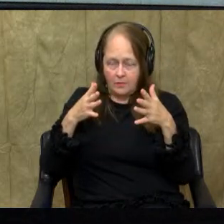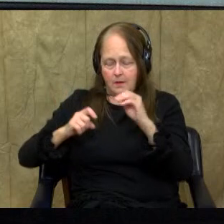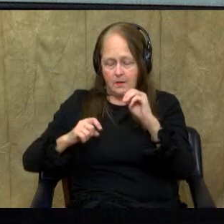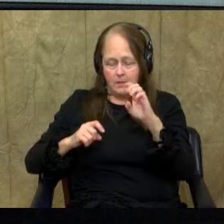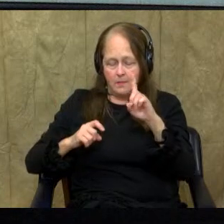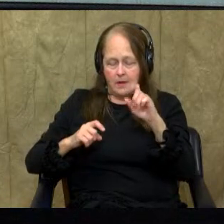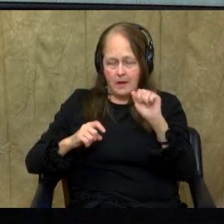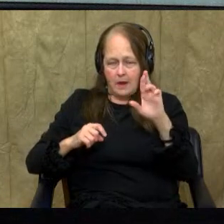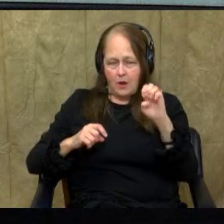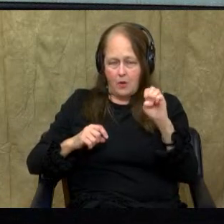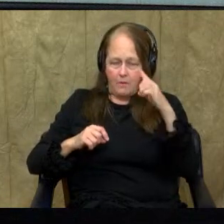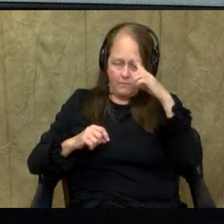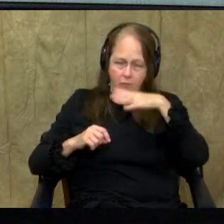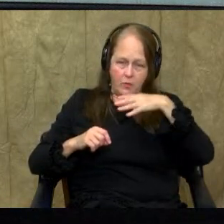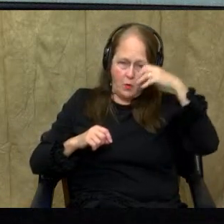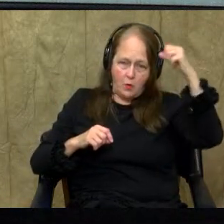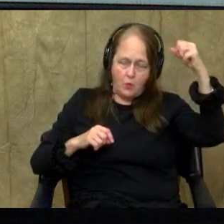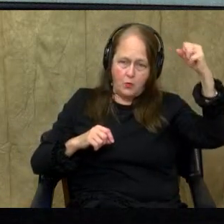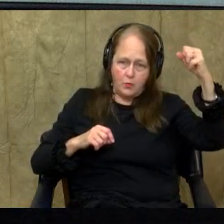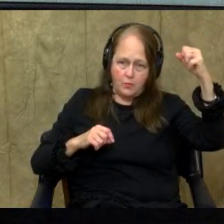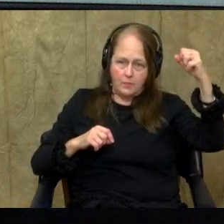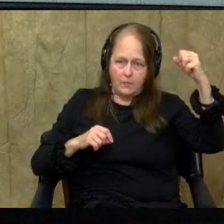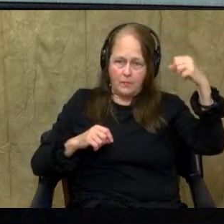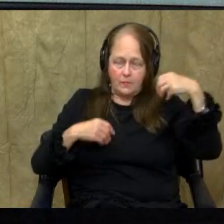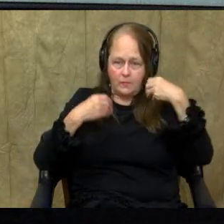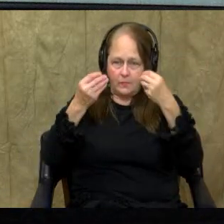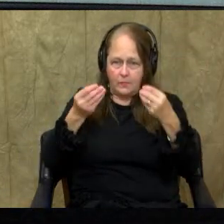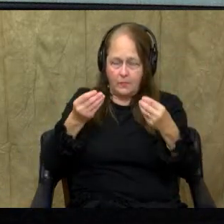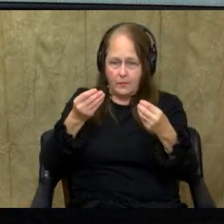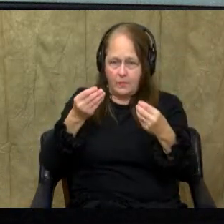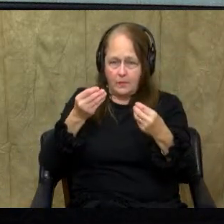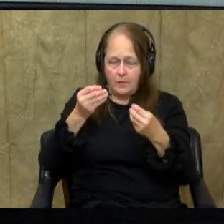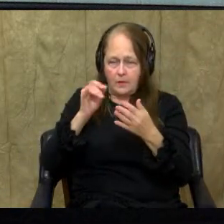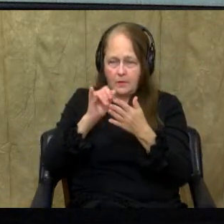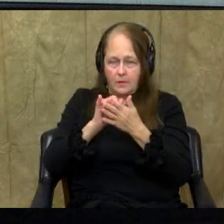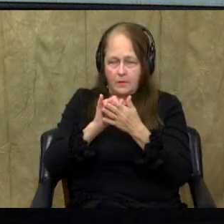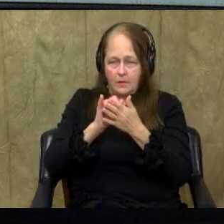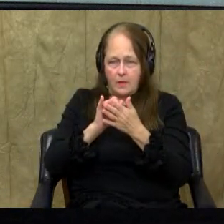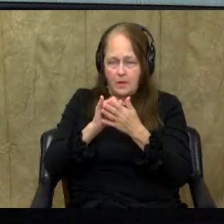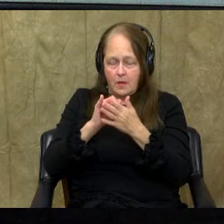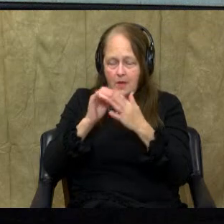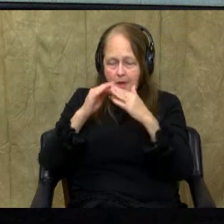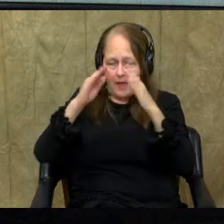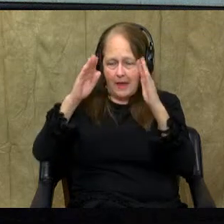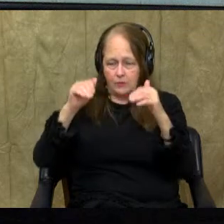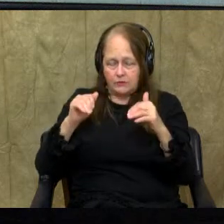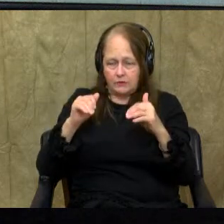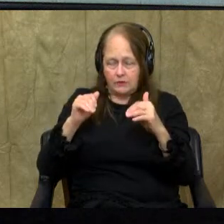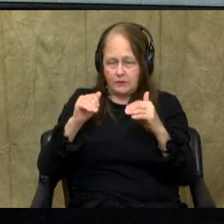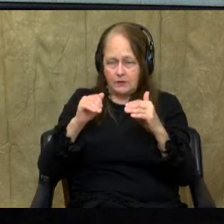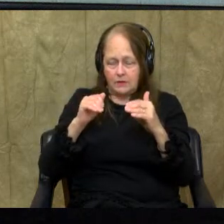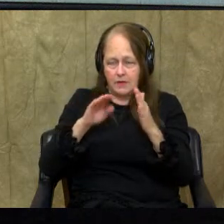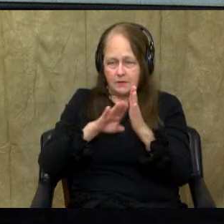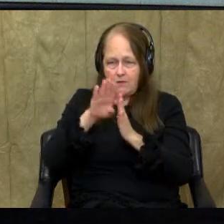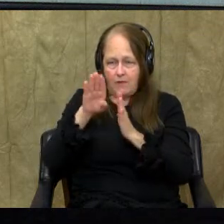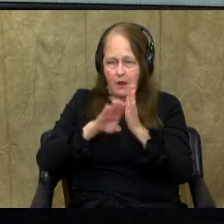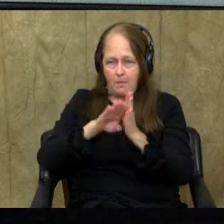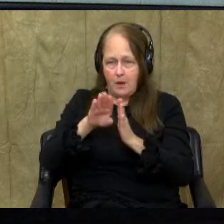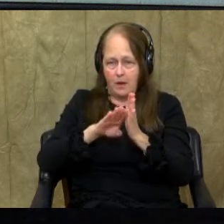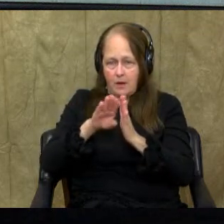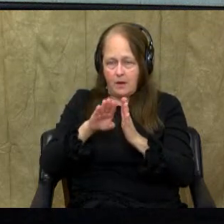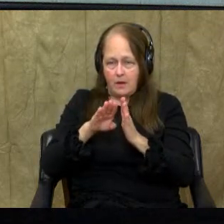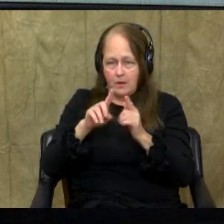All right, if you said it started in Washington, D.C., Ms. Tonetter, you are brilliant because it did start in Washington,